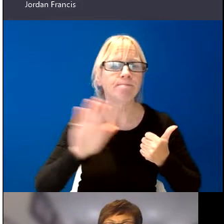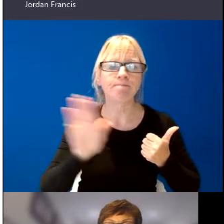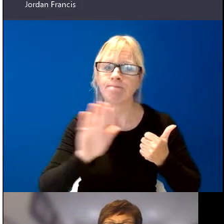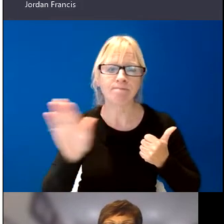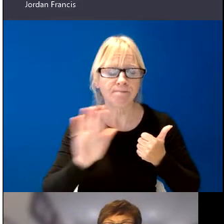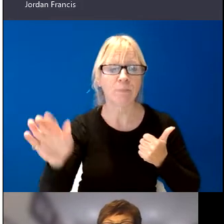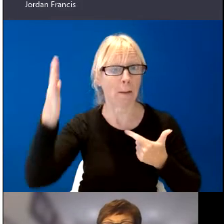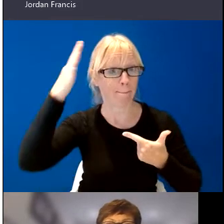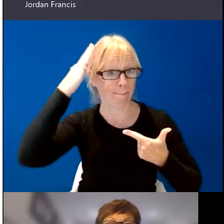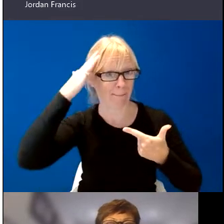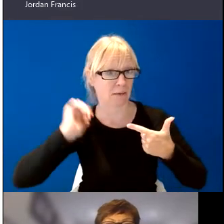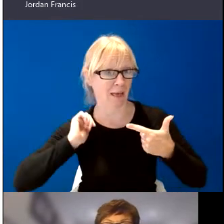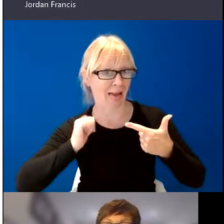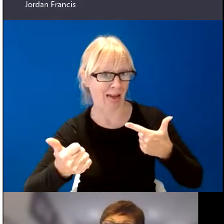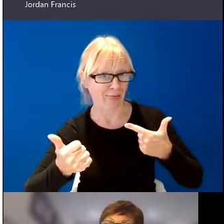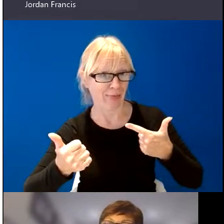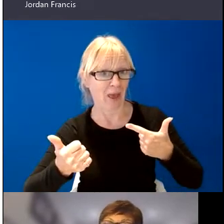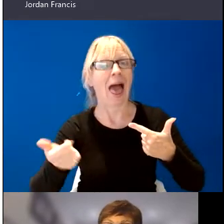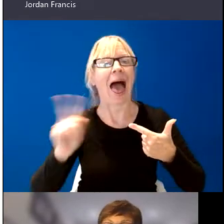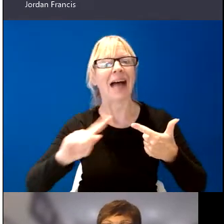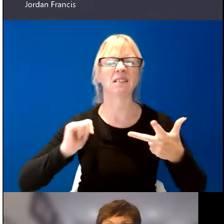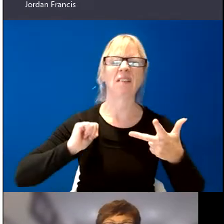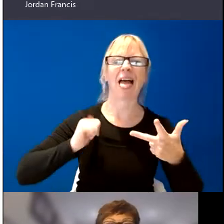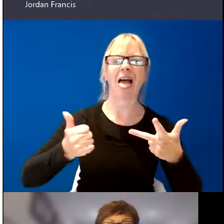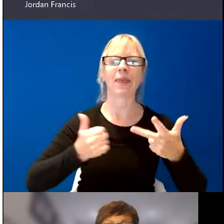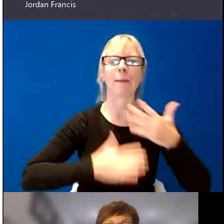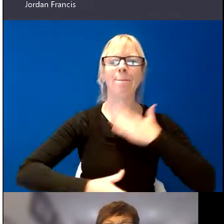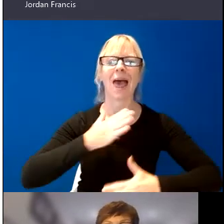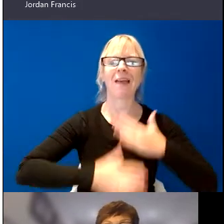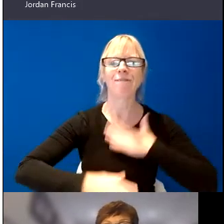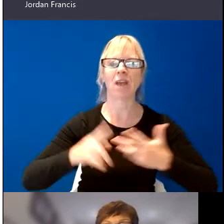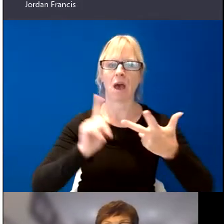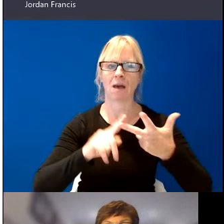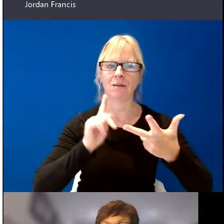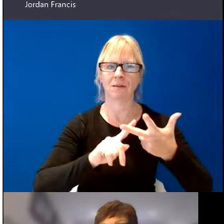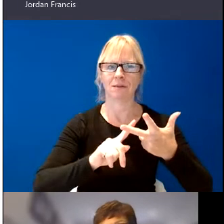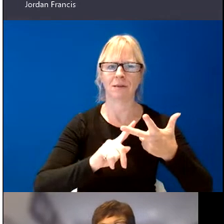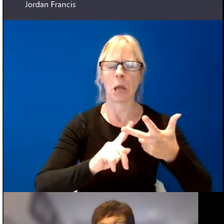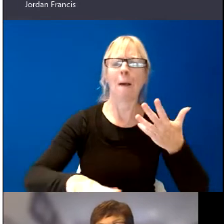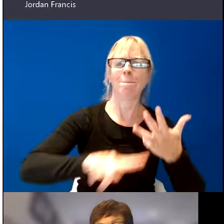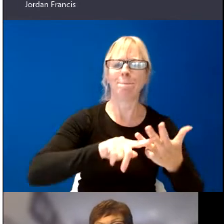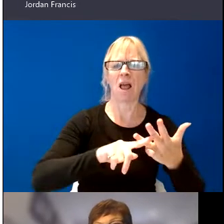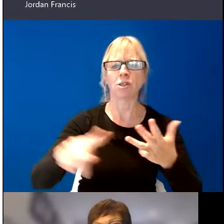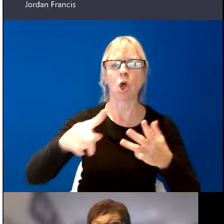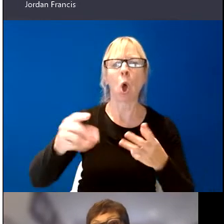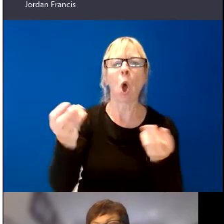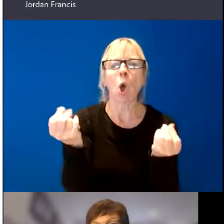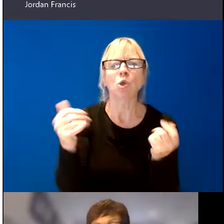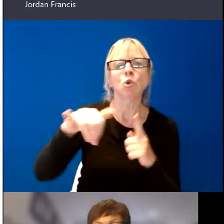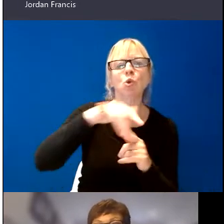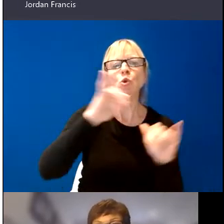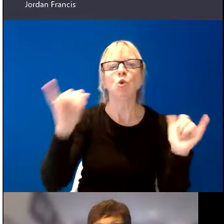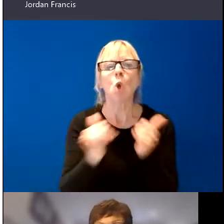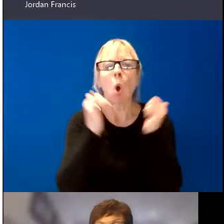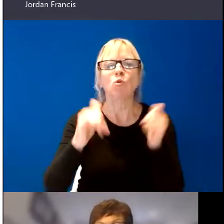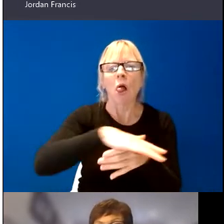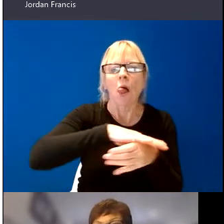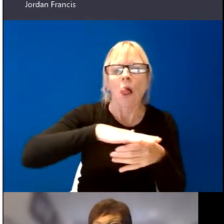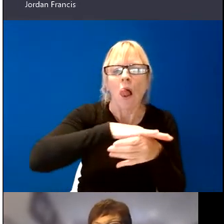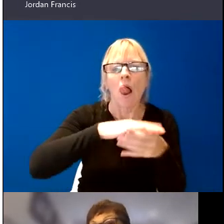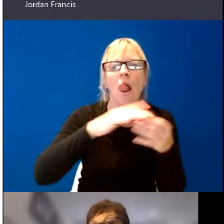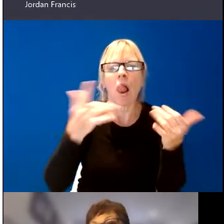around mental health and healthy behaviours, and also those wider determinants of health, the social and economic factors that we know are really important